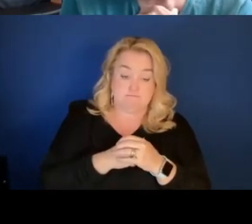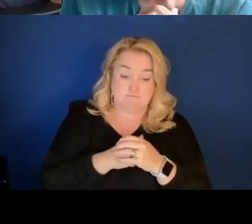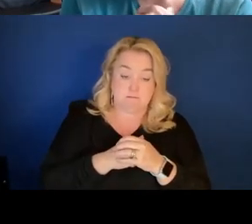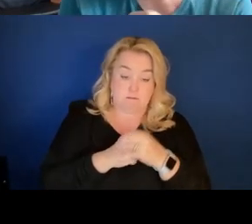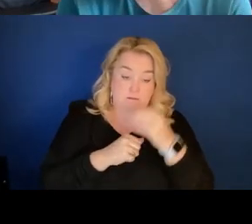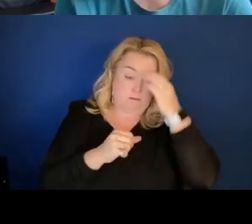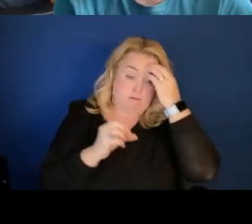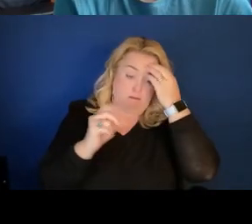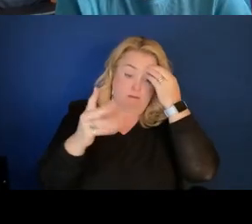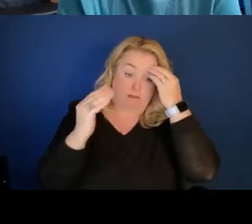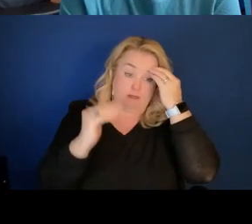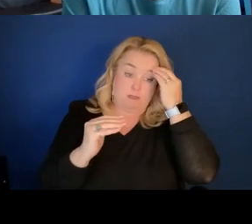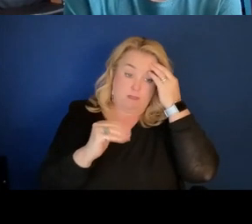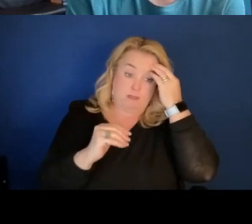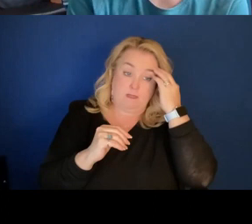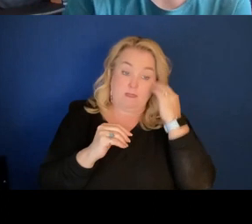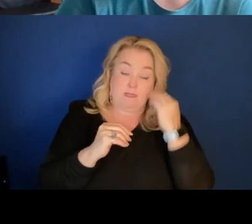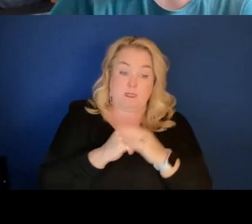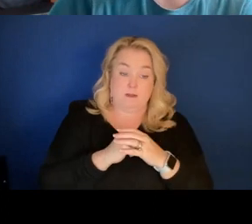Next slide, please.